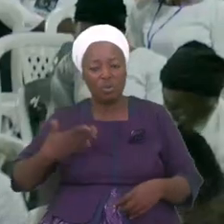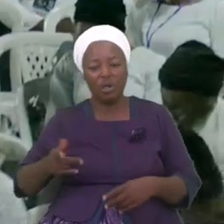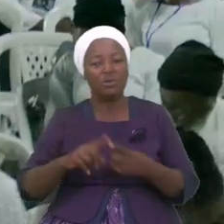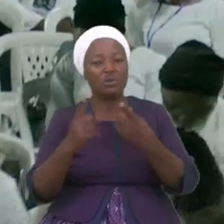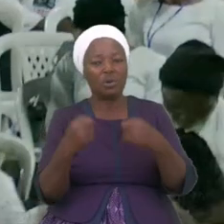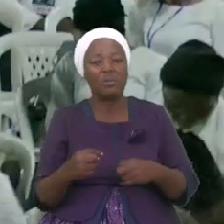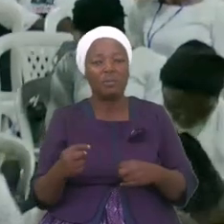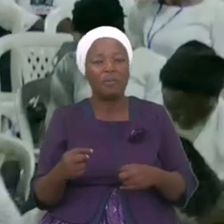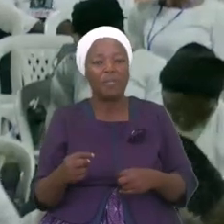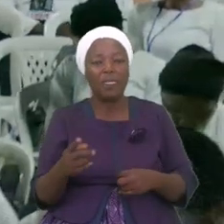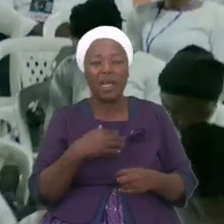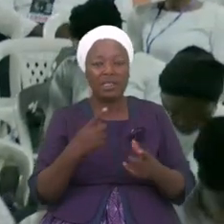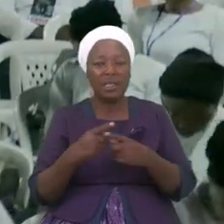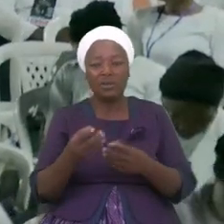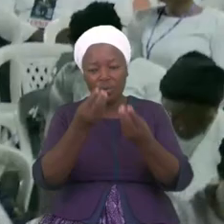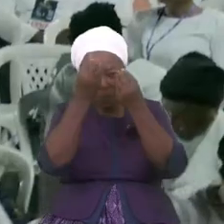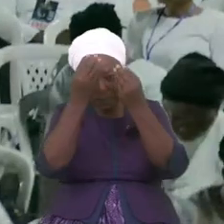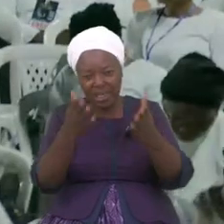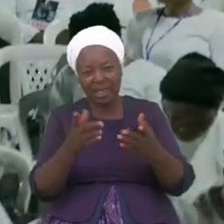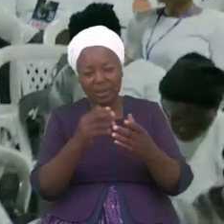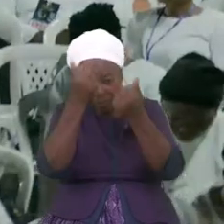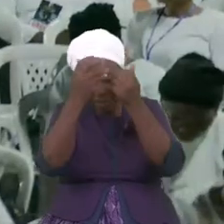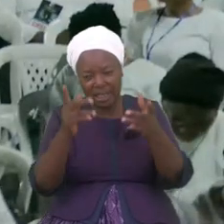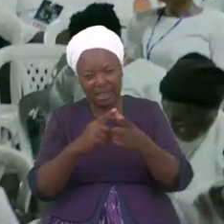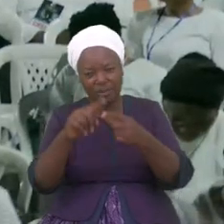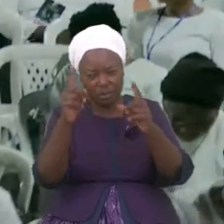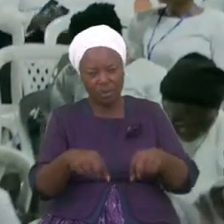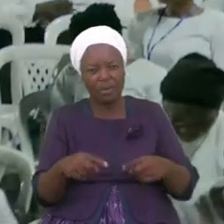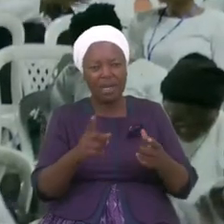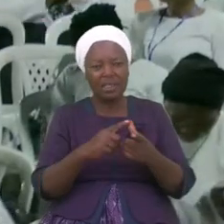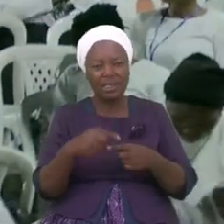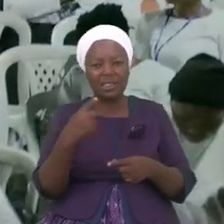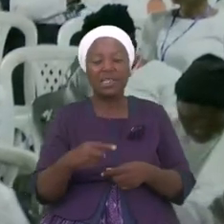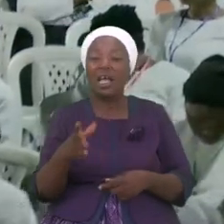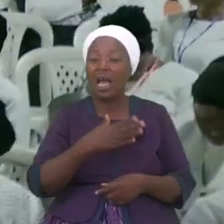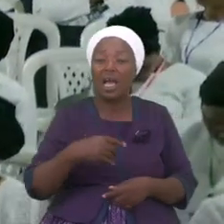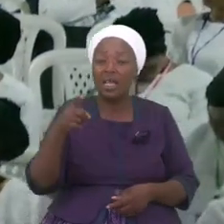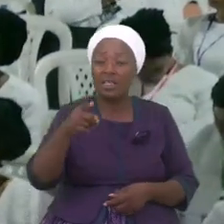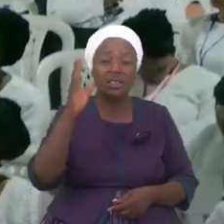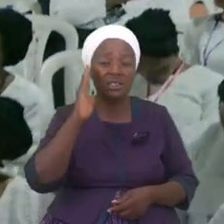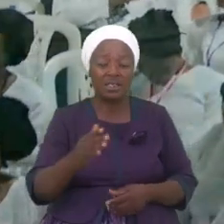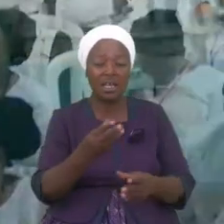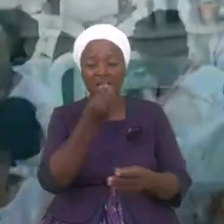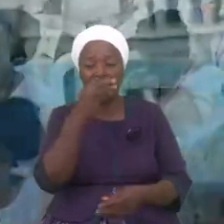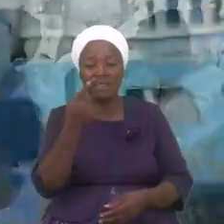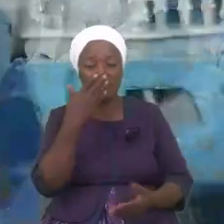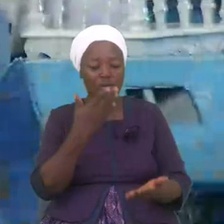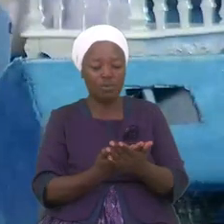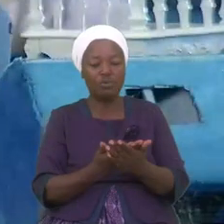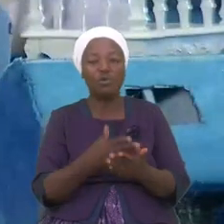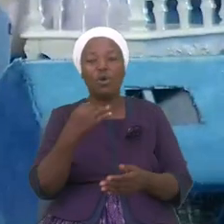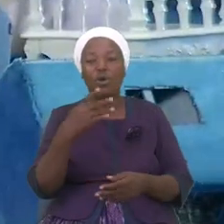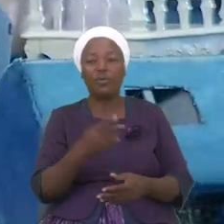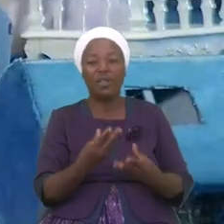come. Are you obedient and you will come? And then he said, and ye shall eat the good of the land. Ye shall eat